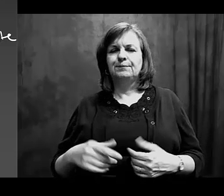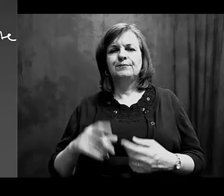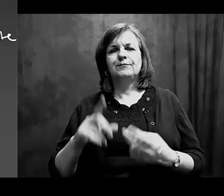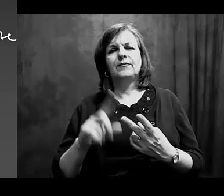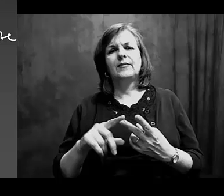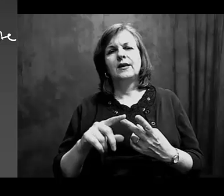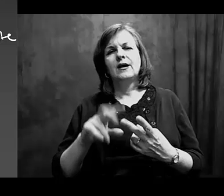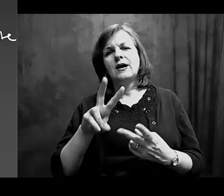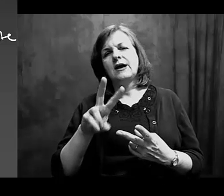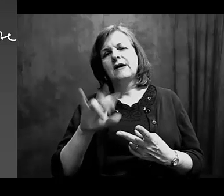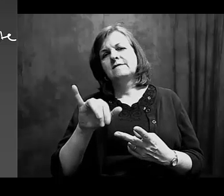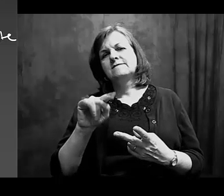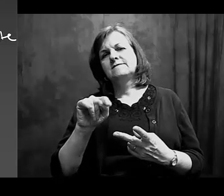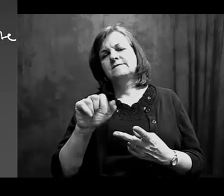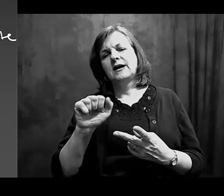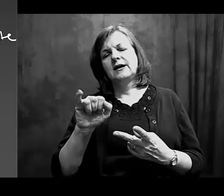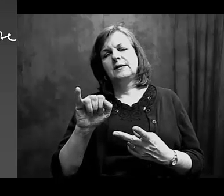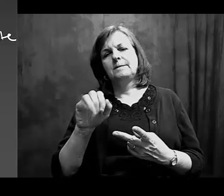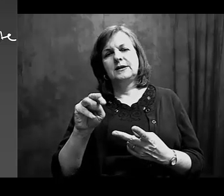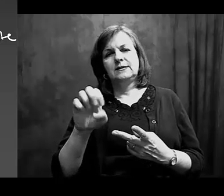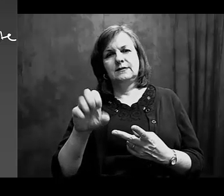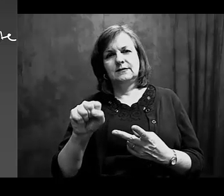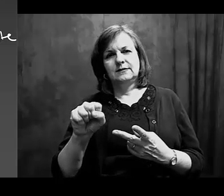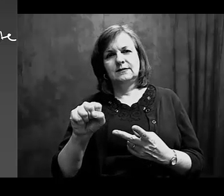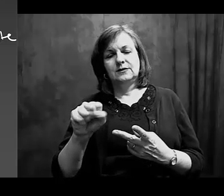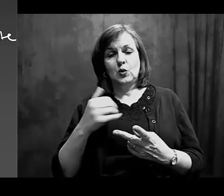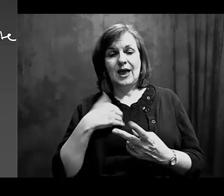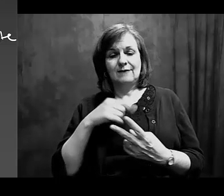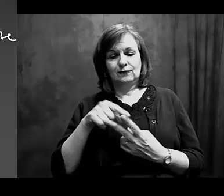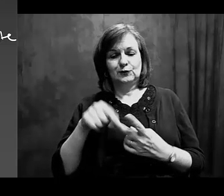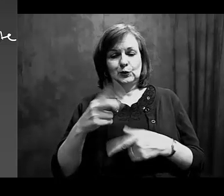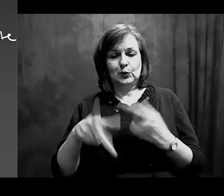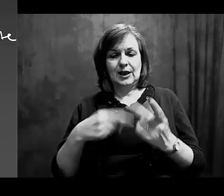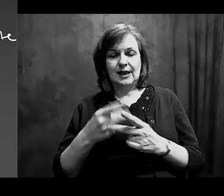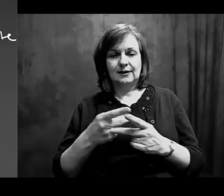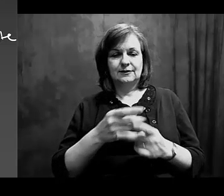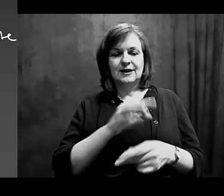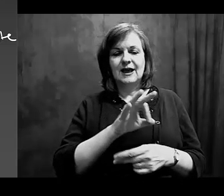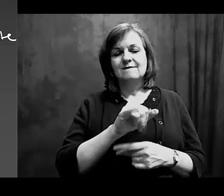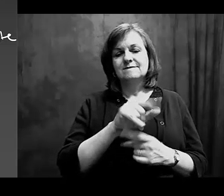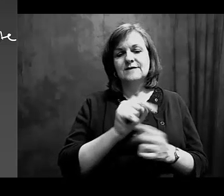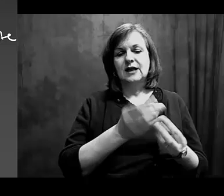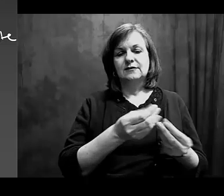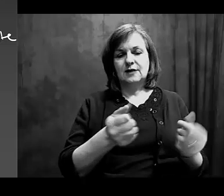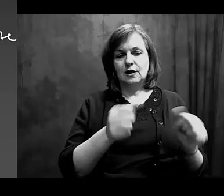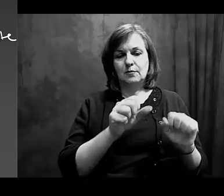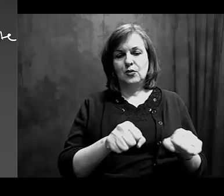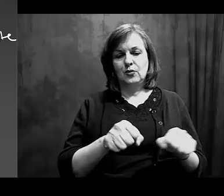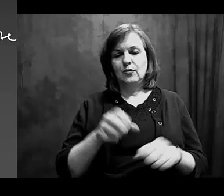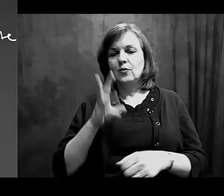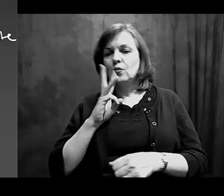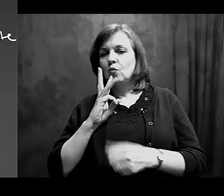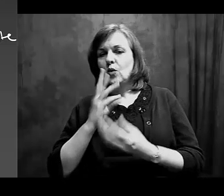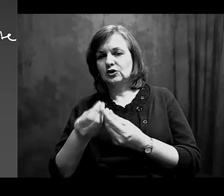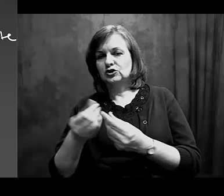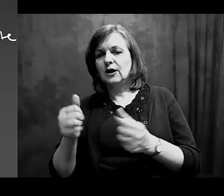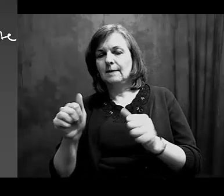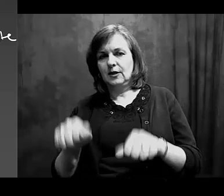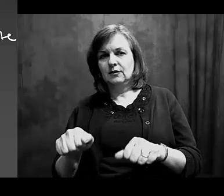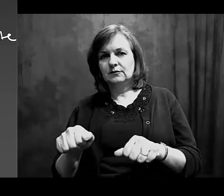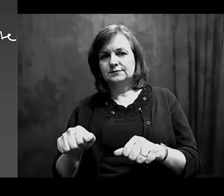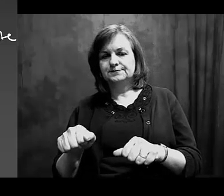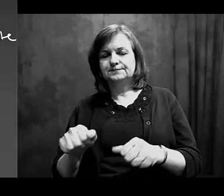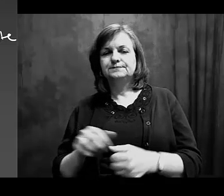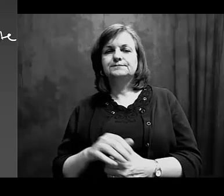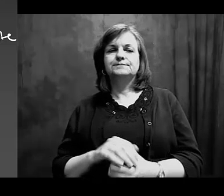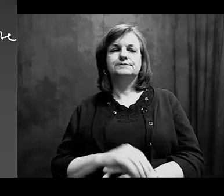lose water, right? We're trying to maintain our watery environment. Our vitamins, we have to deal with